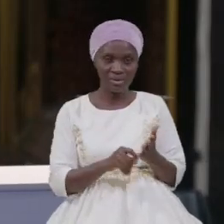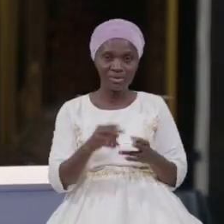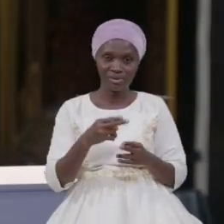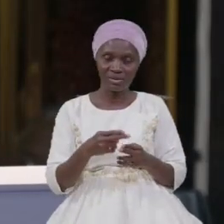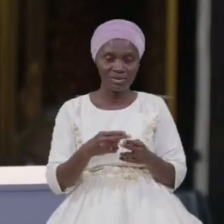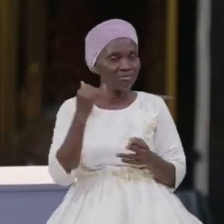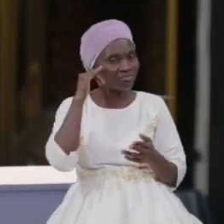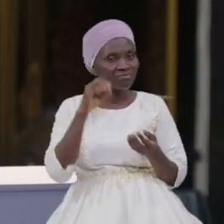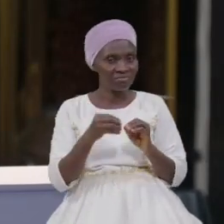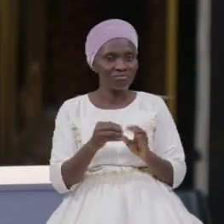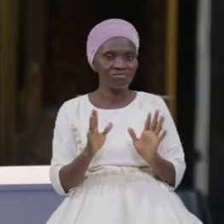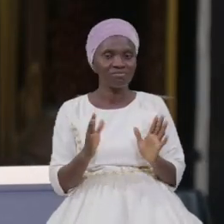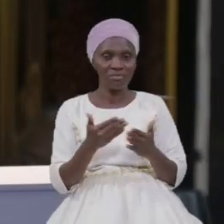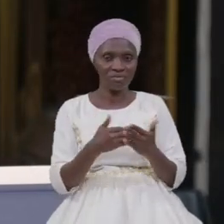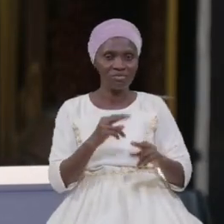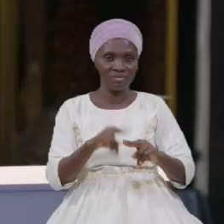Counselors, once you are through,